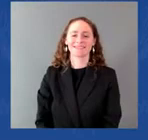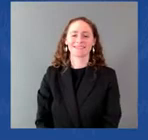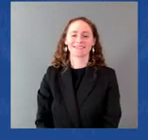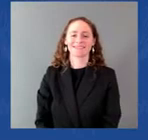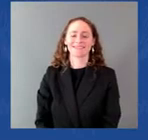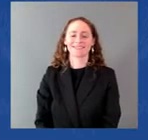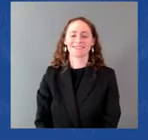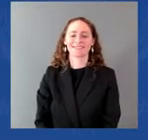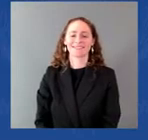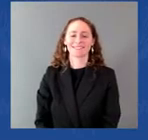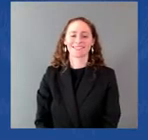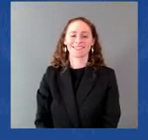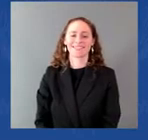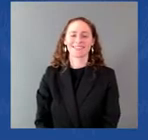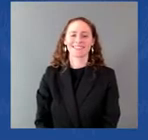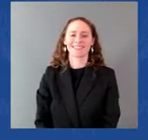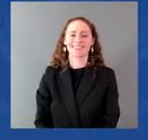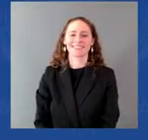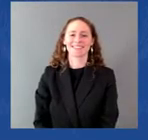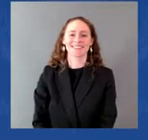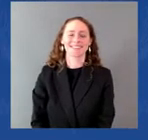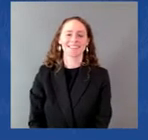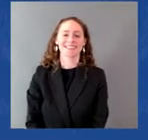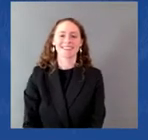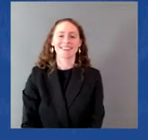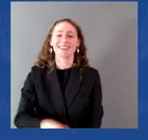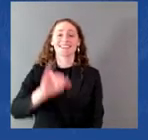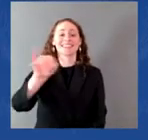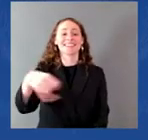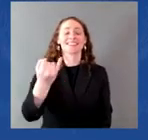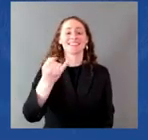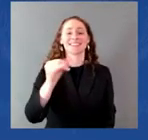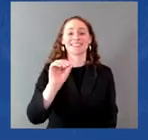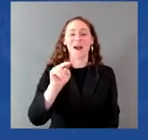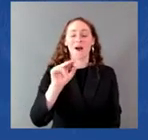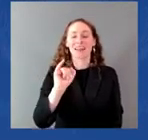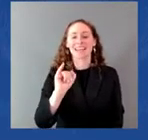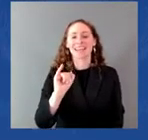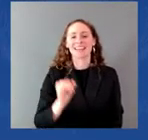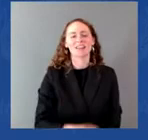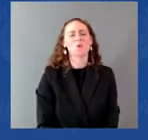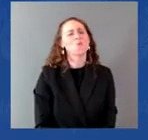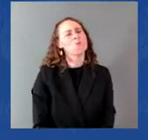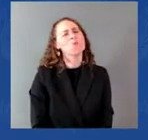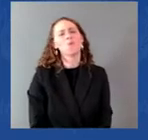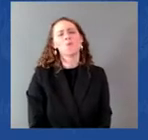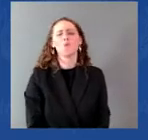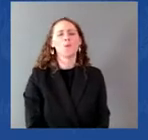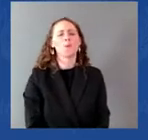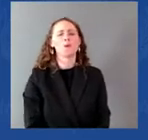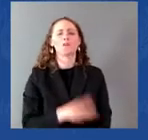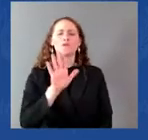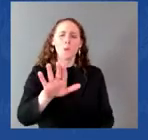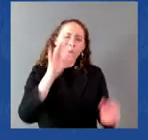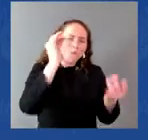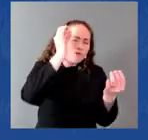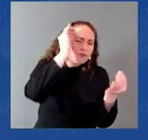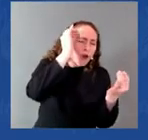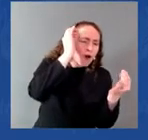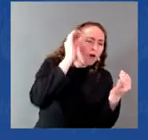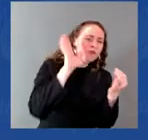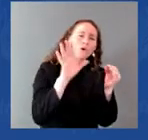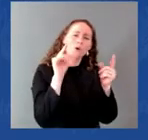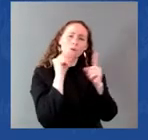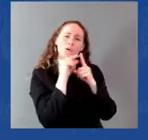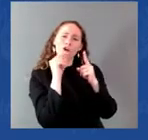And Joni, your words and melodies touch the deepest parts of our soul. I mean, they really